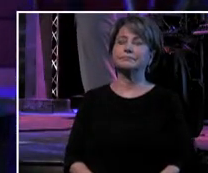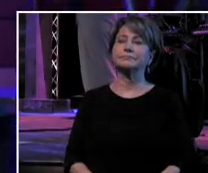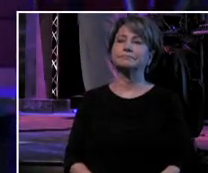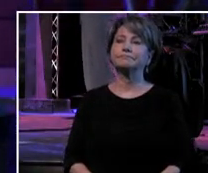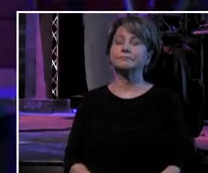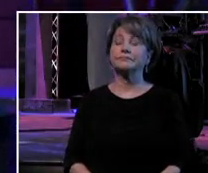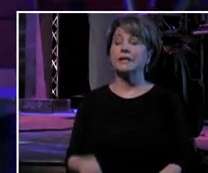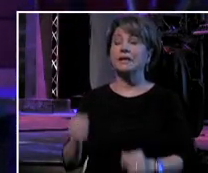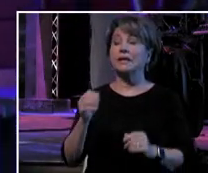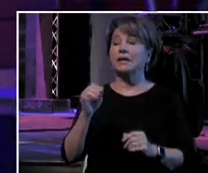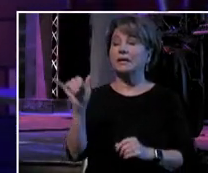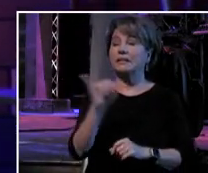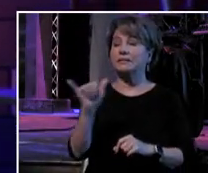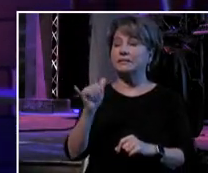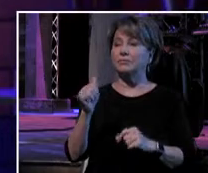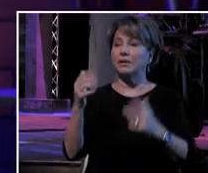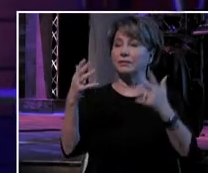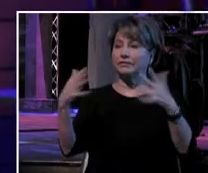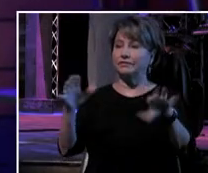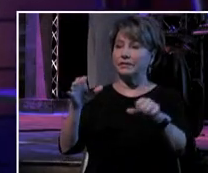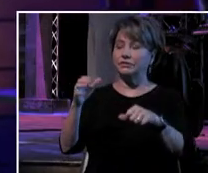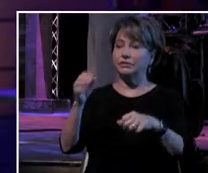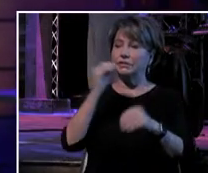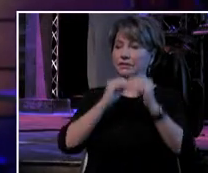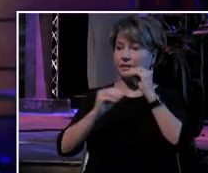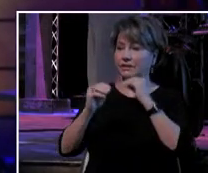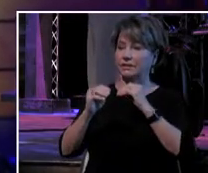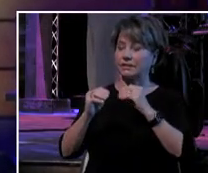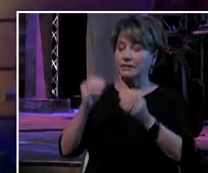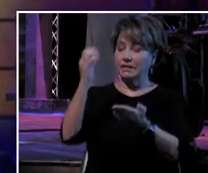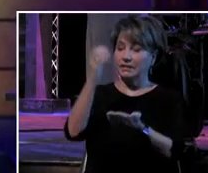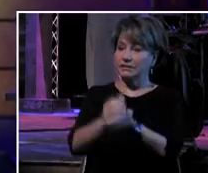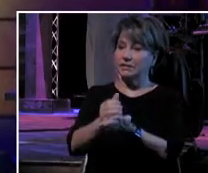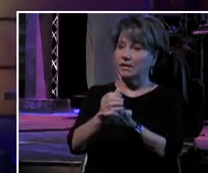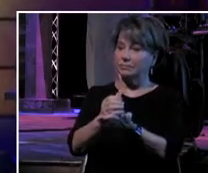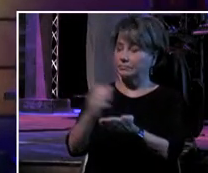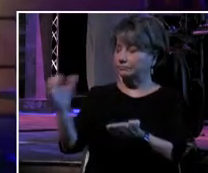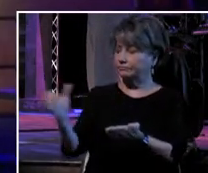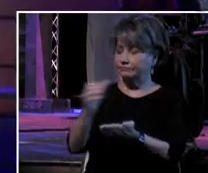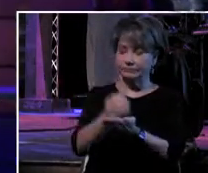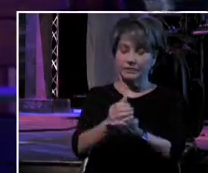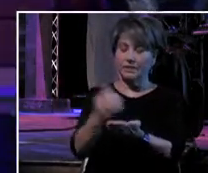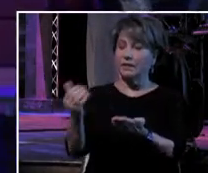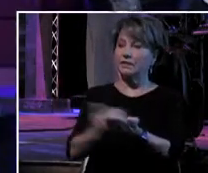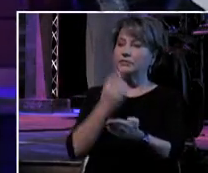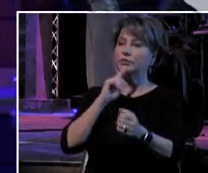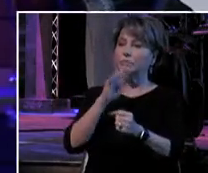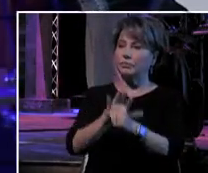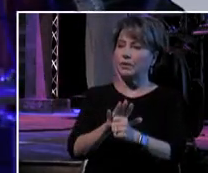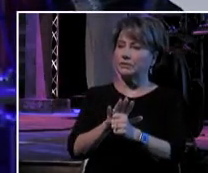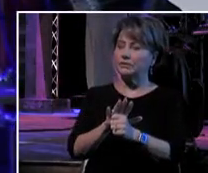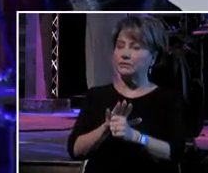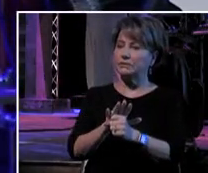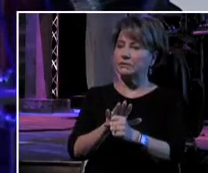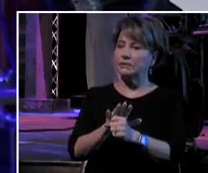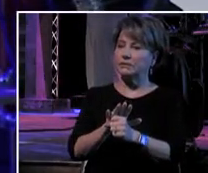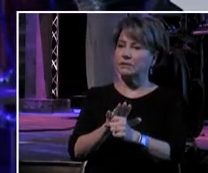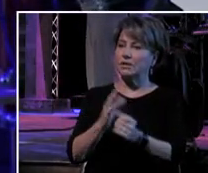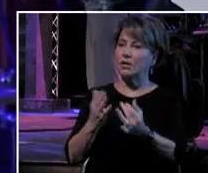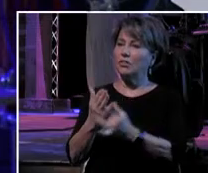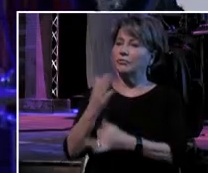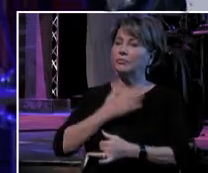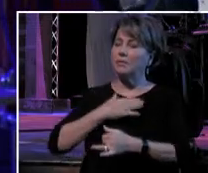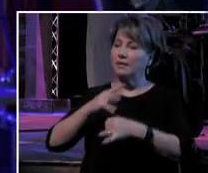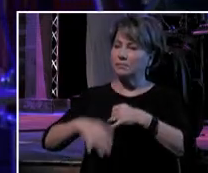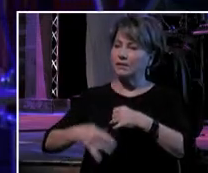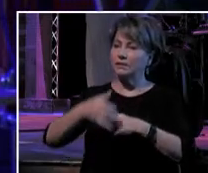In the same way, after supper, he took the cup. He said, "This cup is a new covenant, a new promise forged in my blood. Do this as often as you drink it